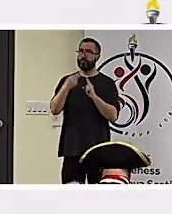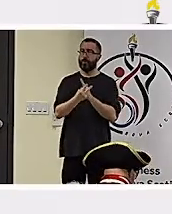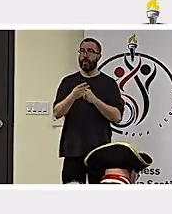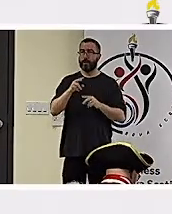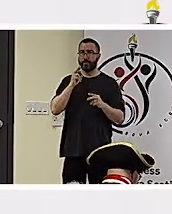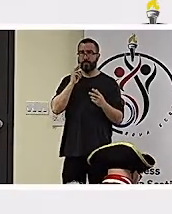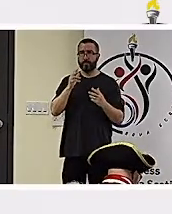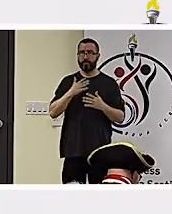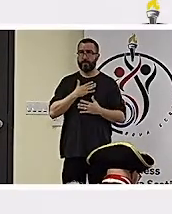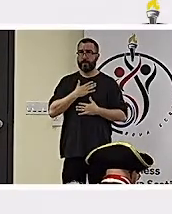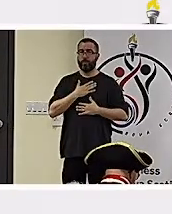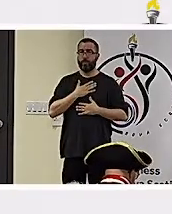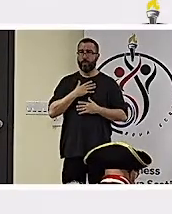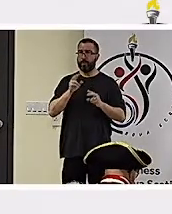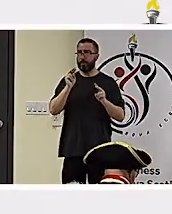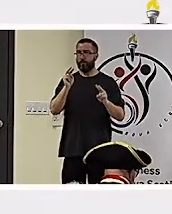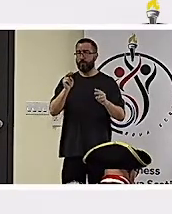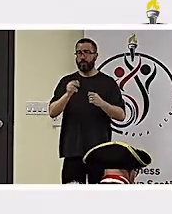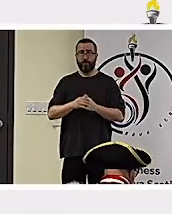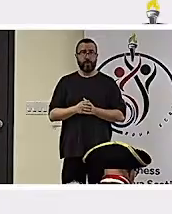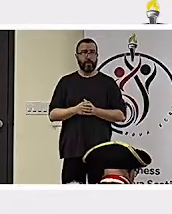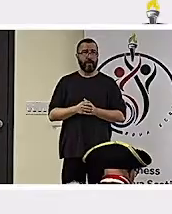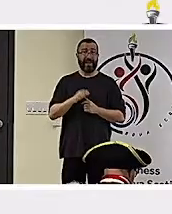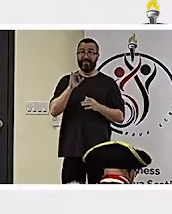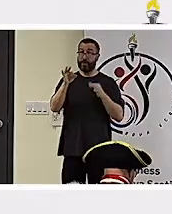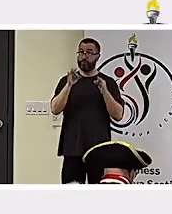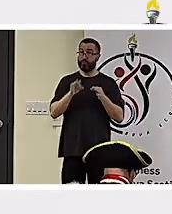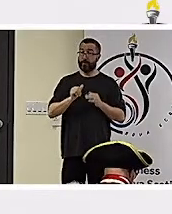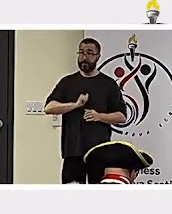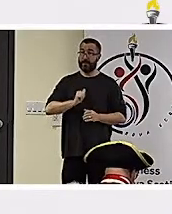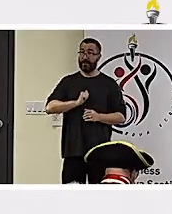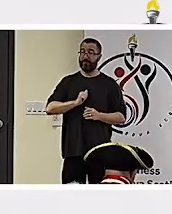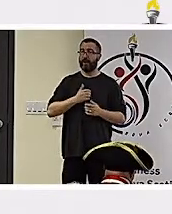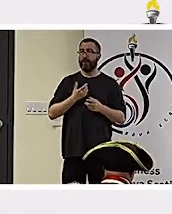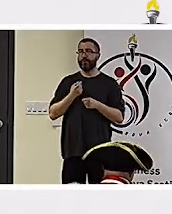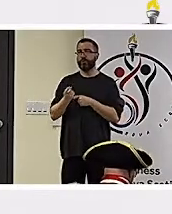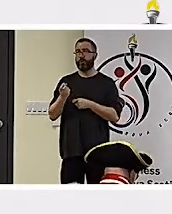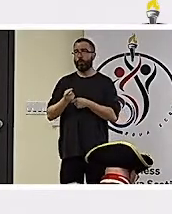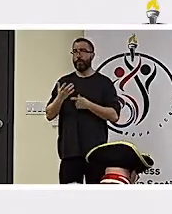I describe myself, you know, I usually make a joke about I look like Shrek, but